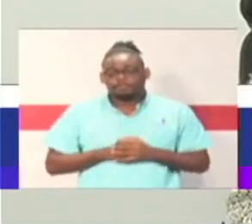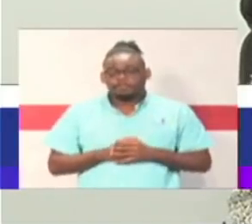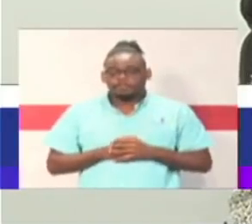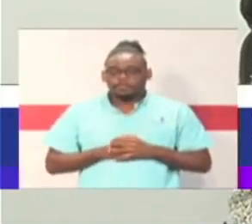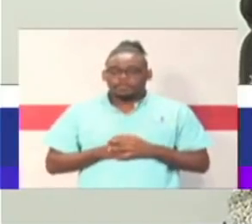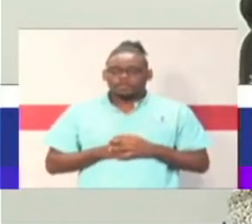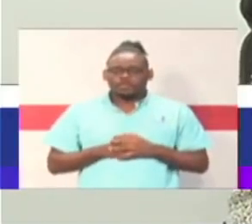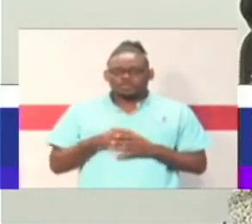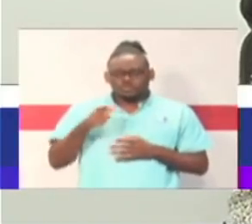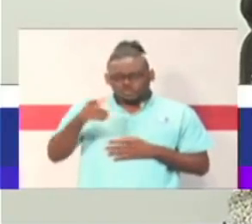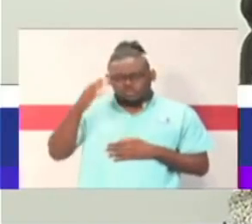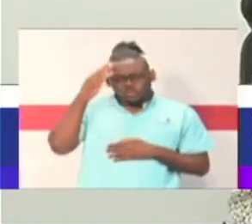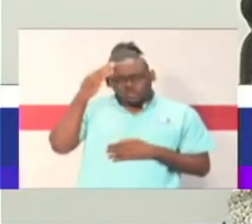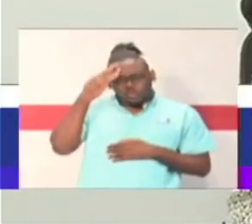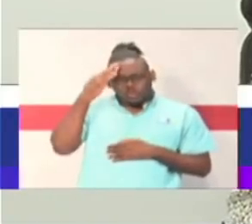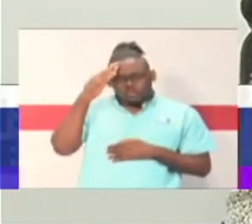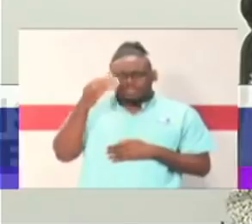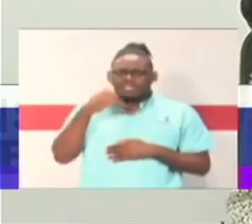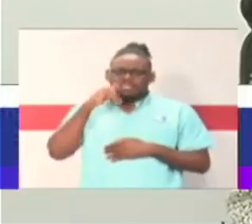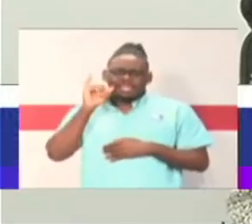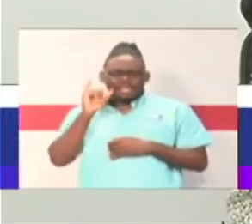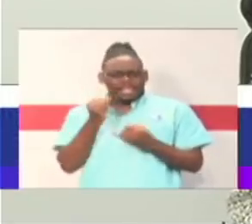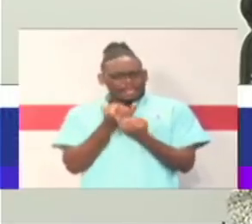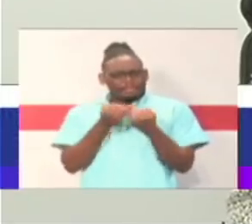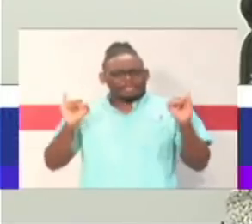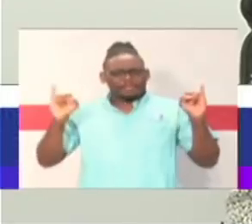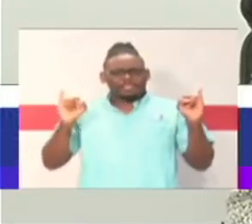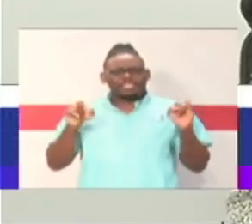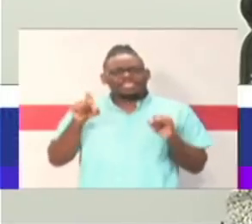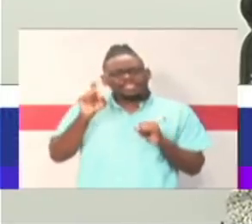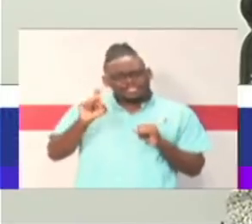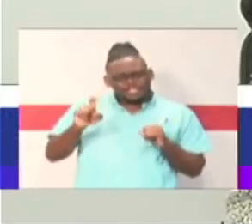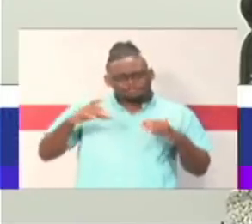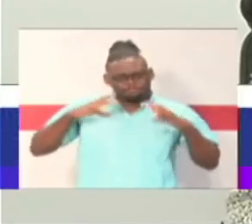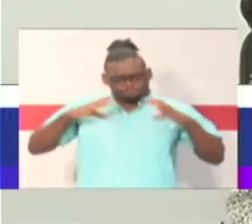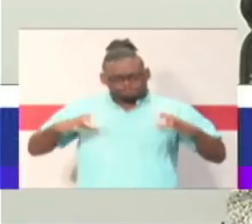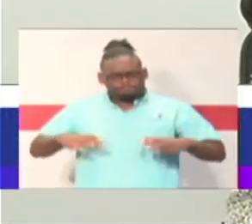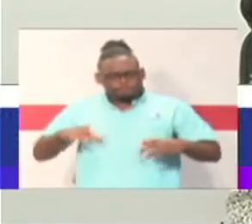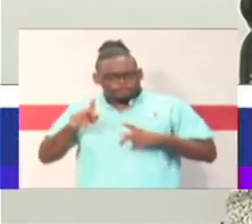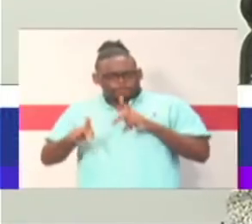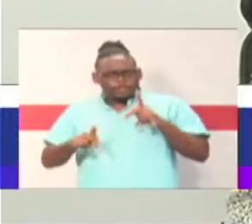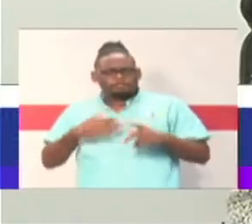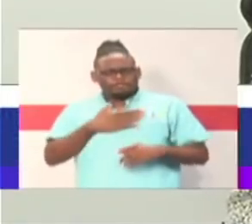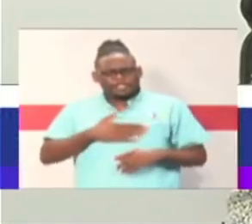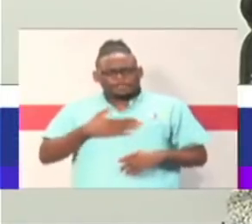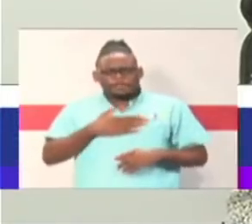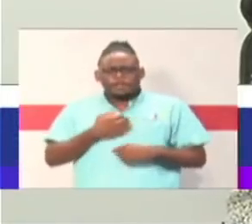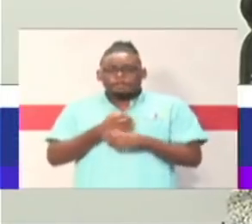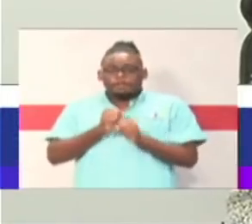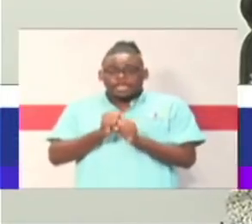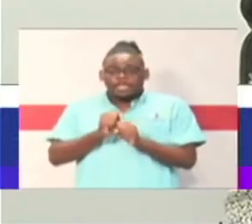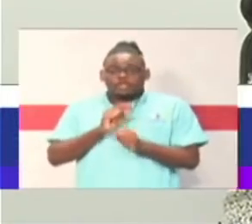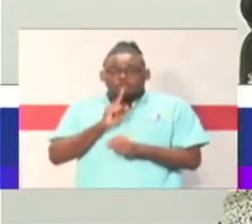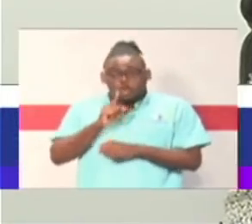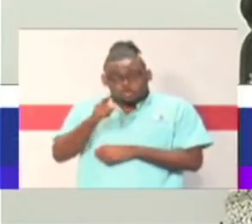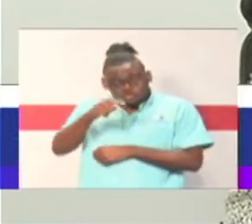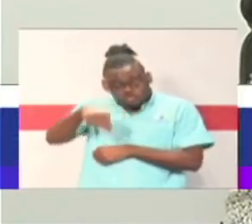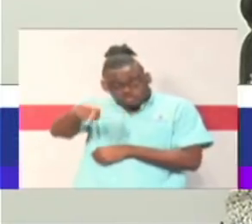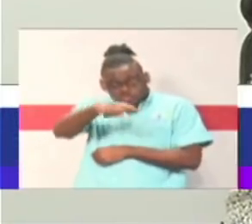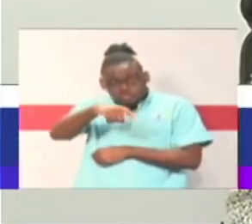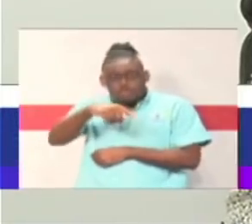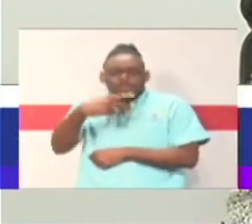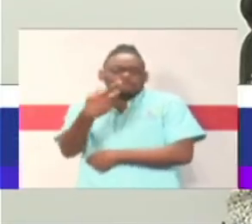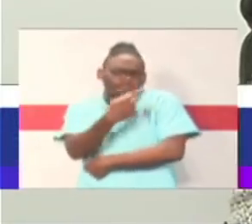Independence Day, civic responsibility. And let us please all ensure that we are vaccinated. Vaccines